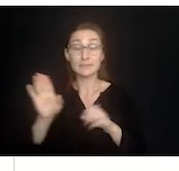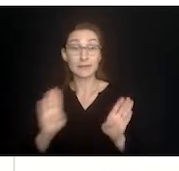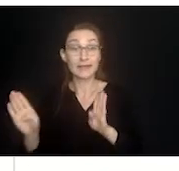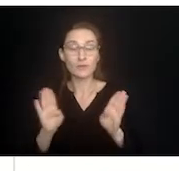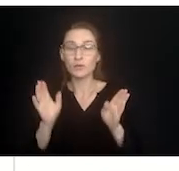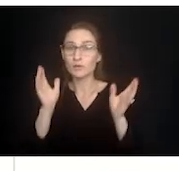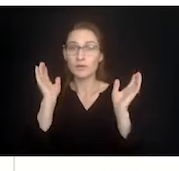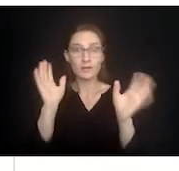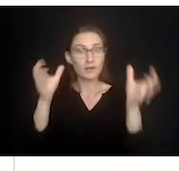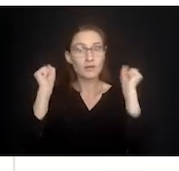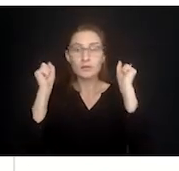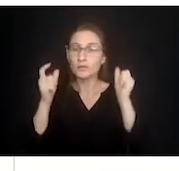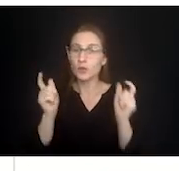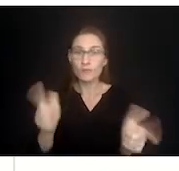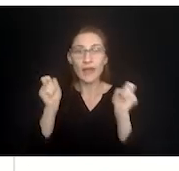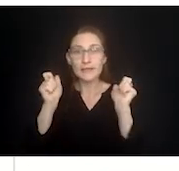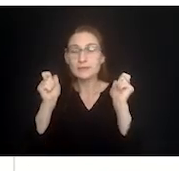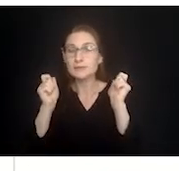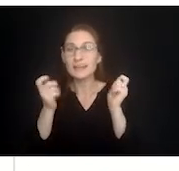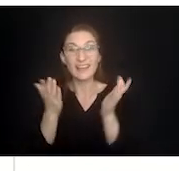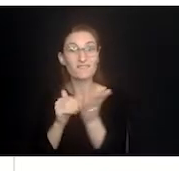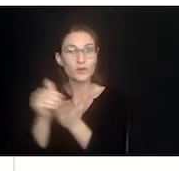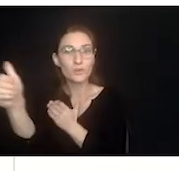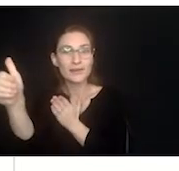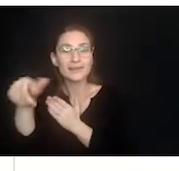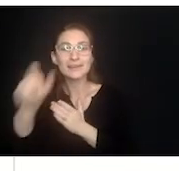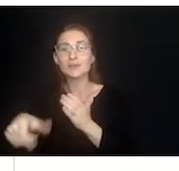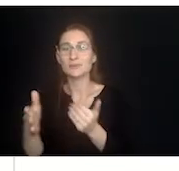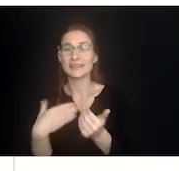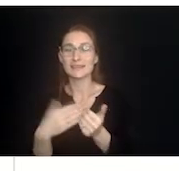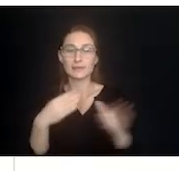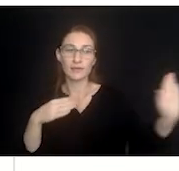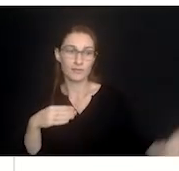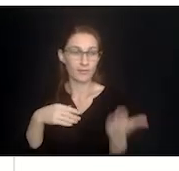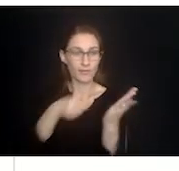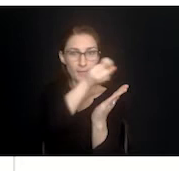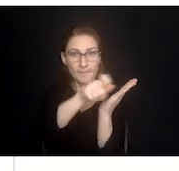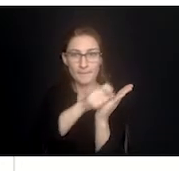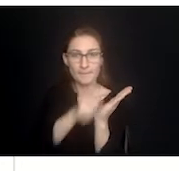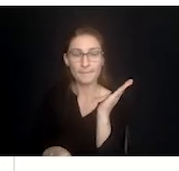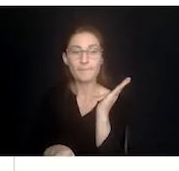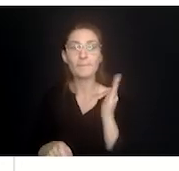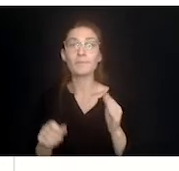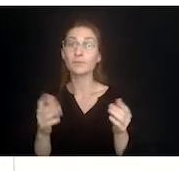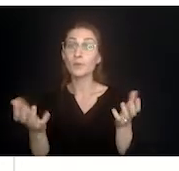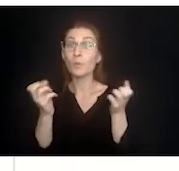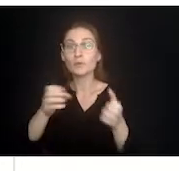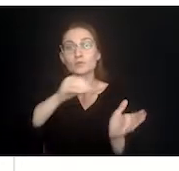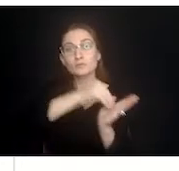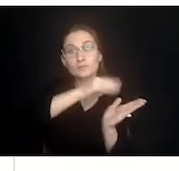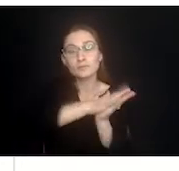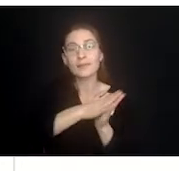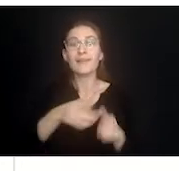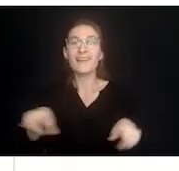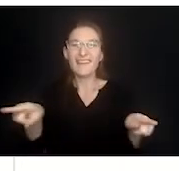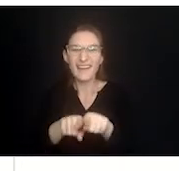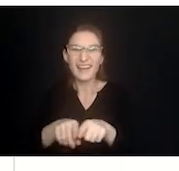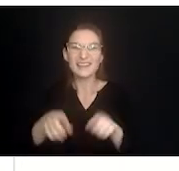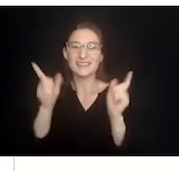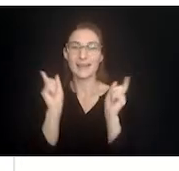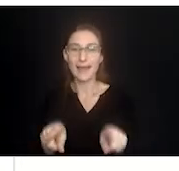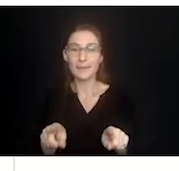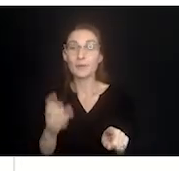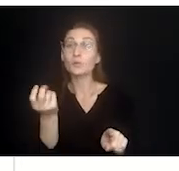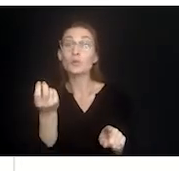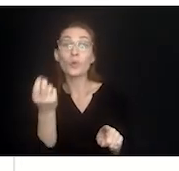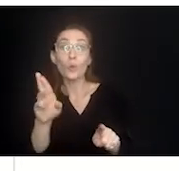at the time, Richie's behavior was so frequent and quick. I needed to make it easy as possible for recording data. And I like to make sure that I recorded